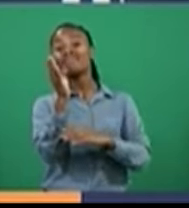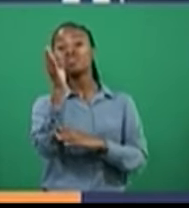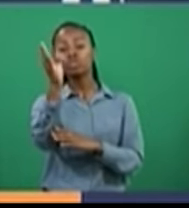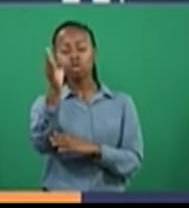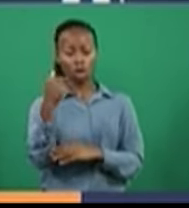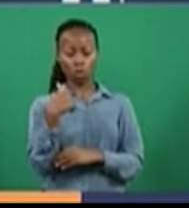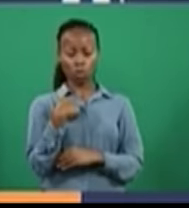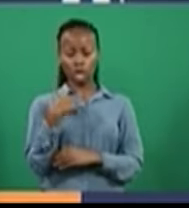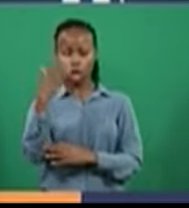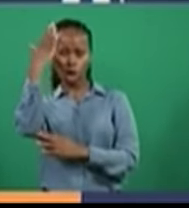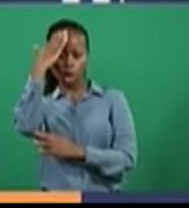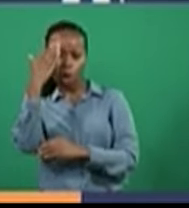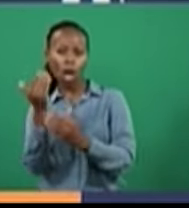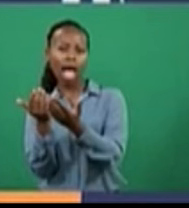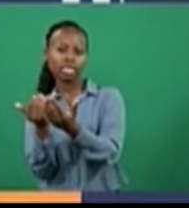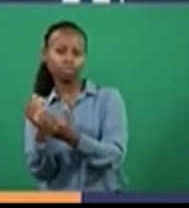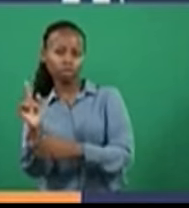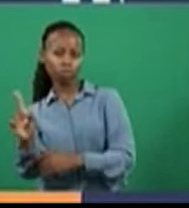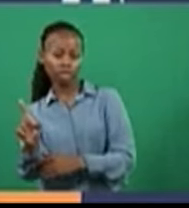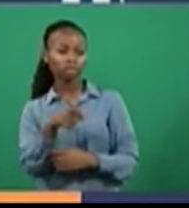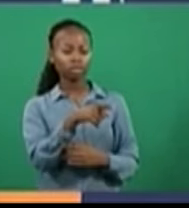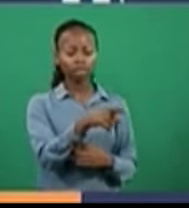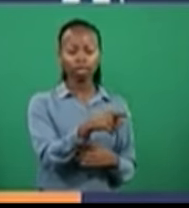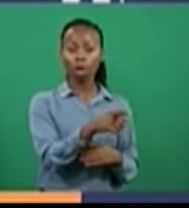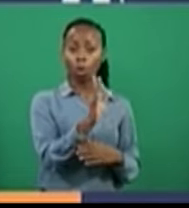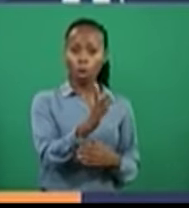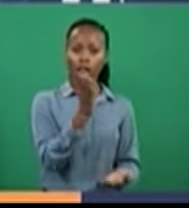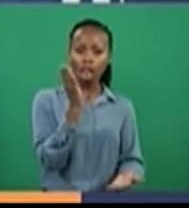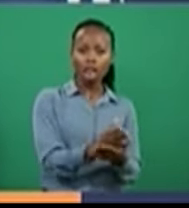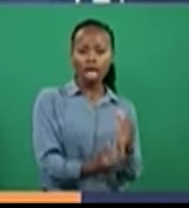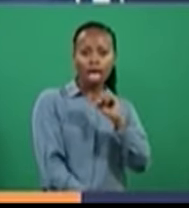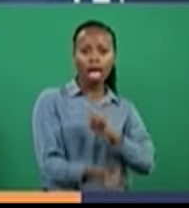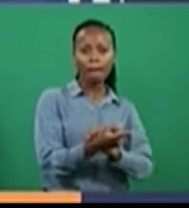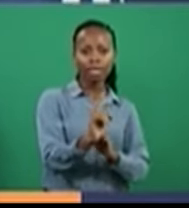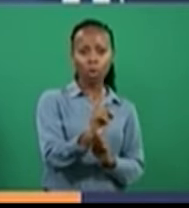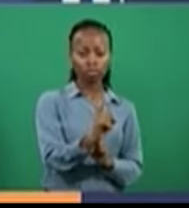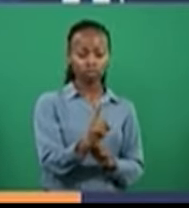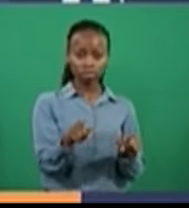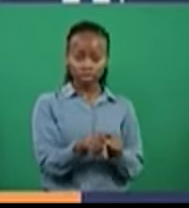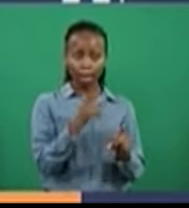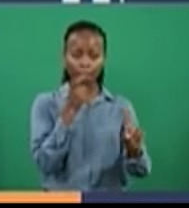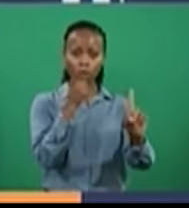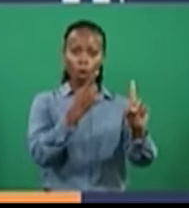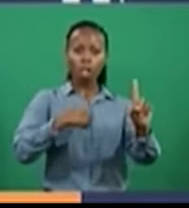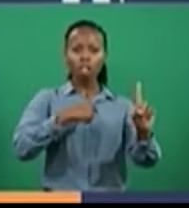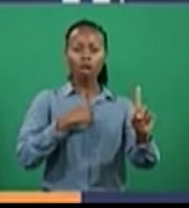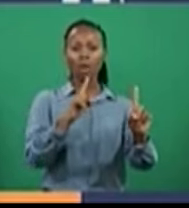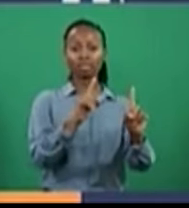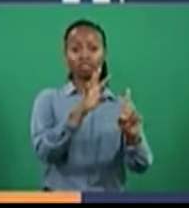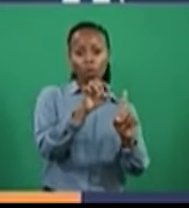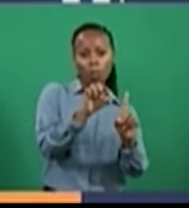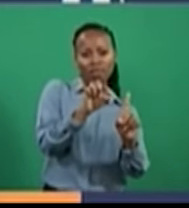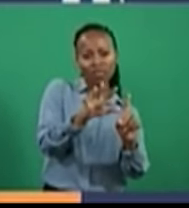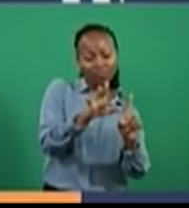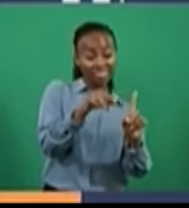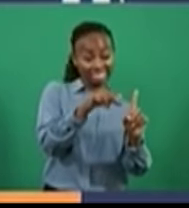inflation objective and thus help to bring inflation expectations down to the